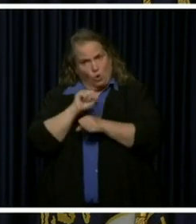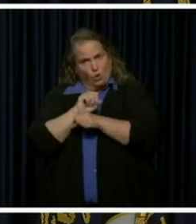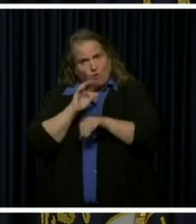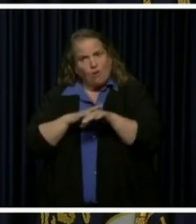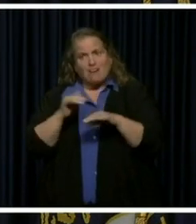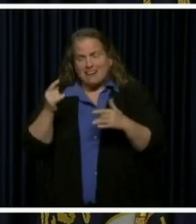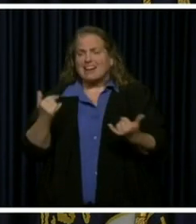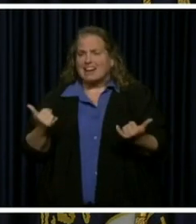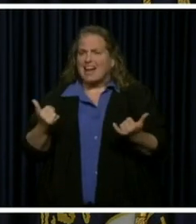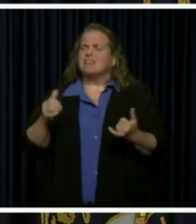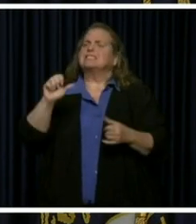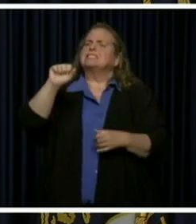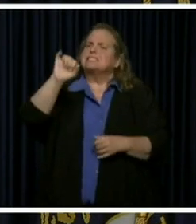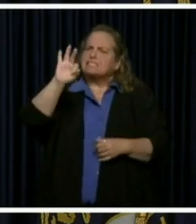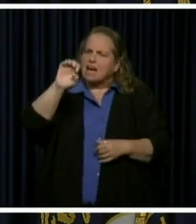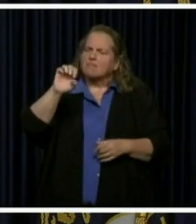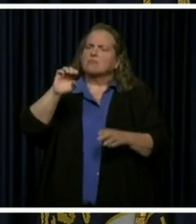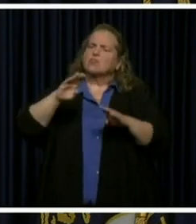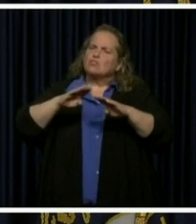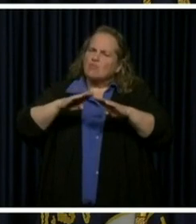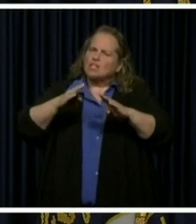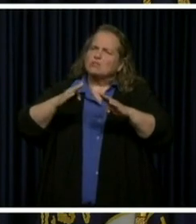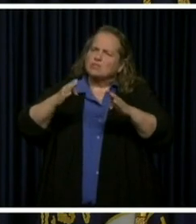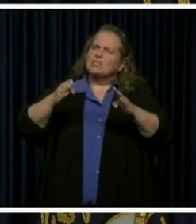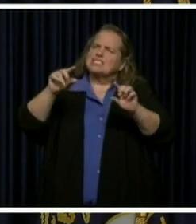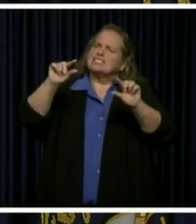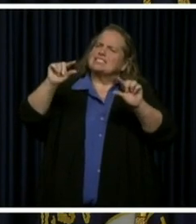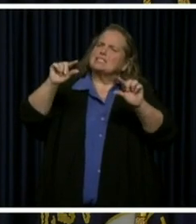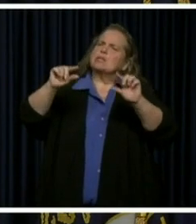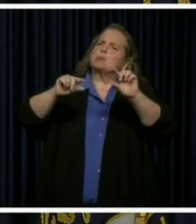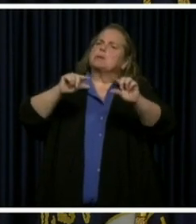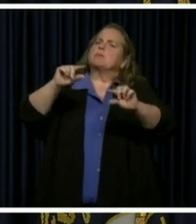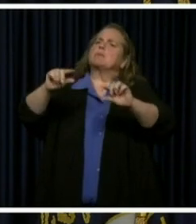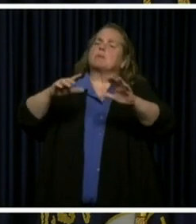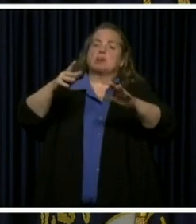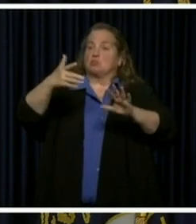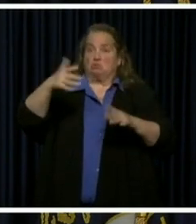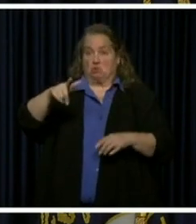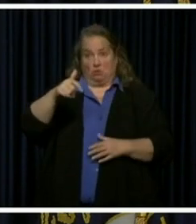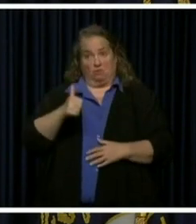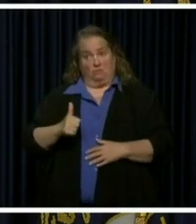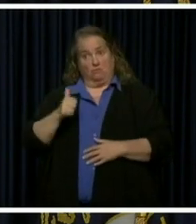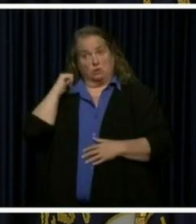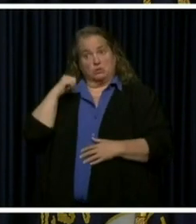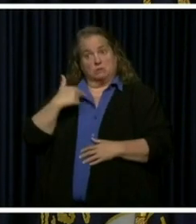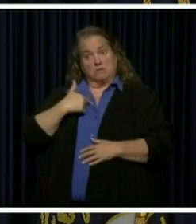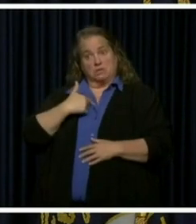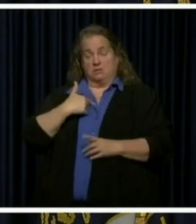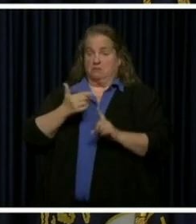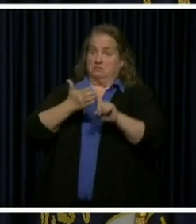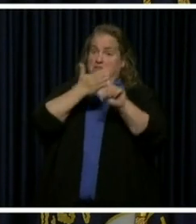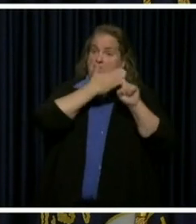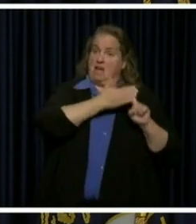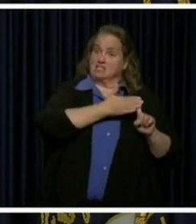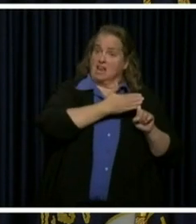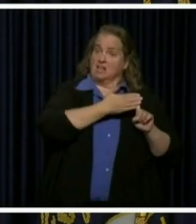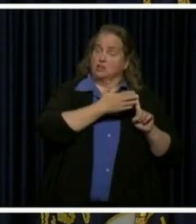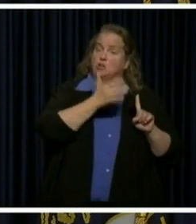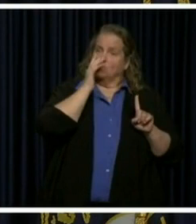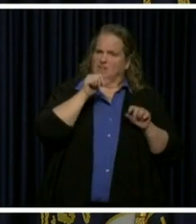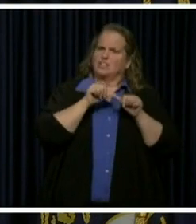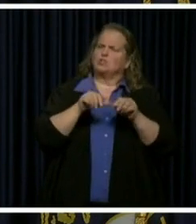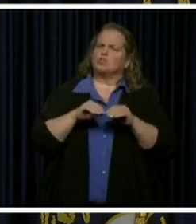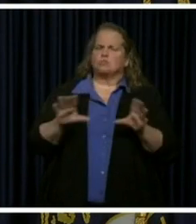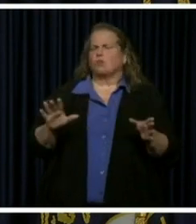doing in a safe, gradual manner, you don't want to be the one that refuses to self-isolate and continues to spread it.